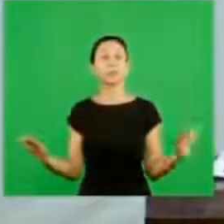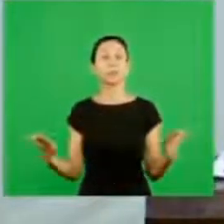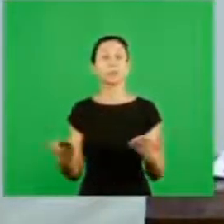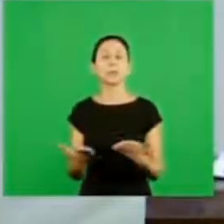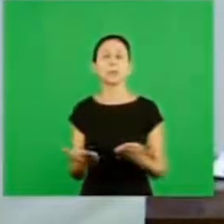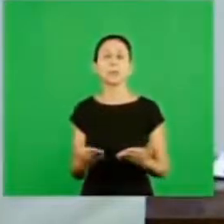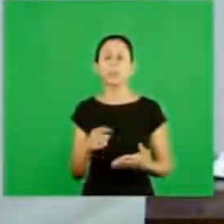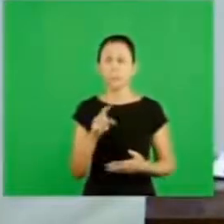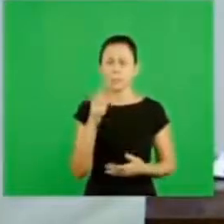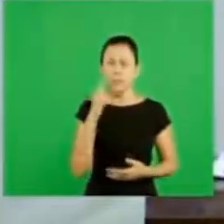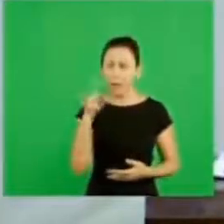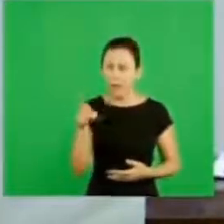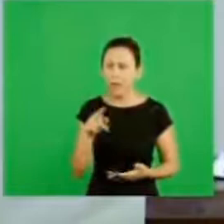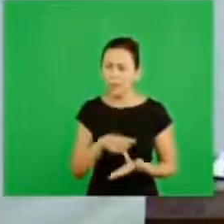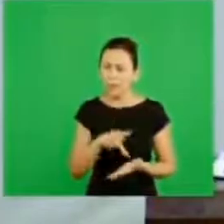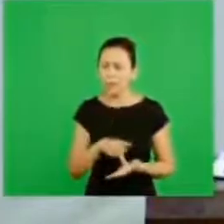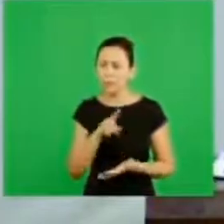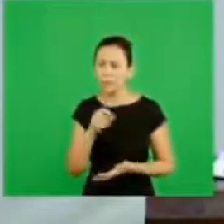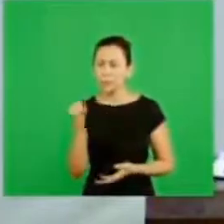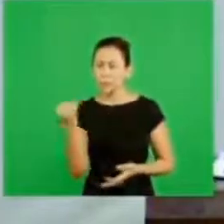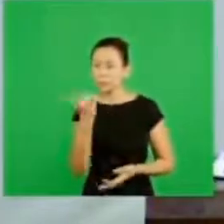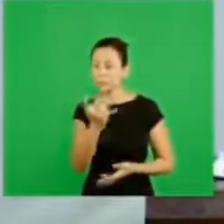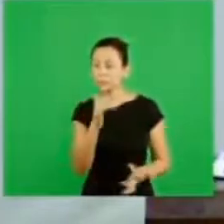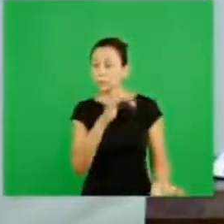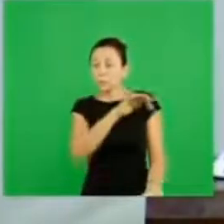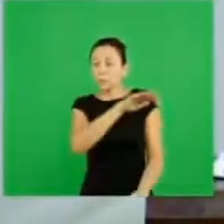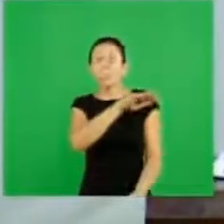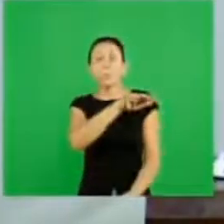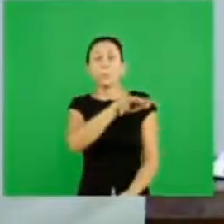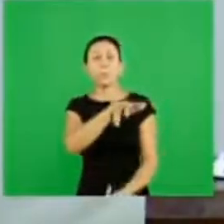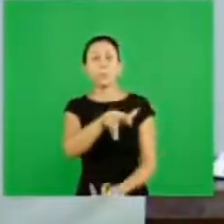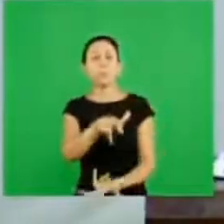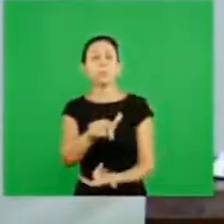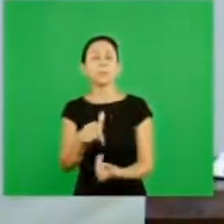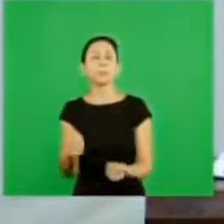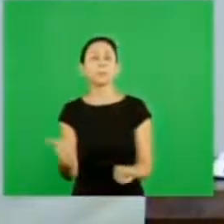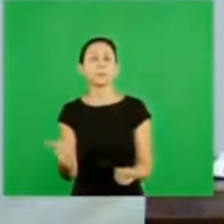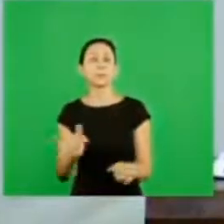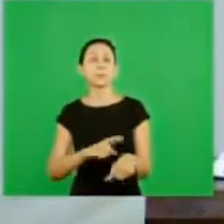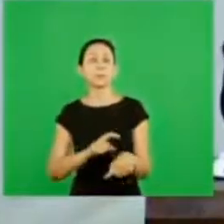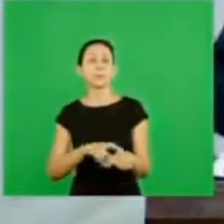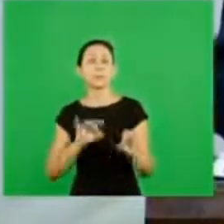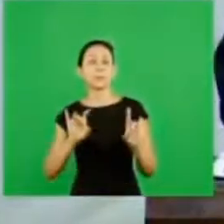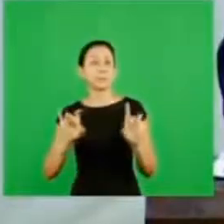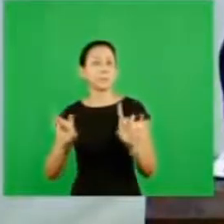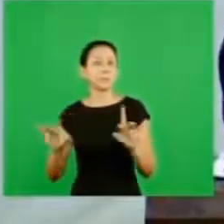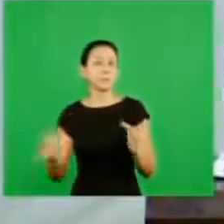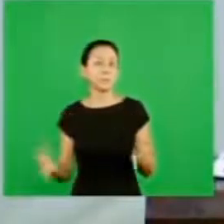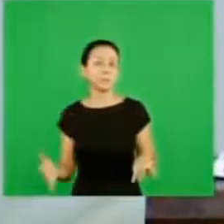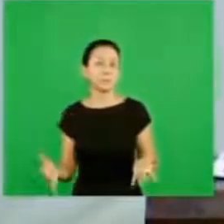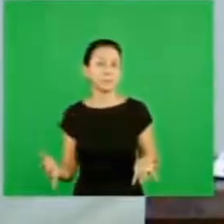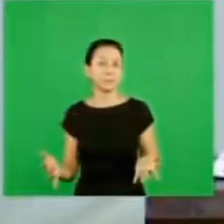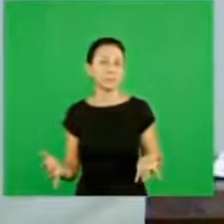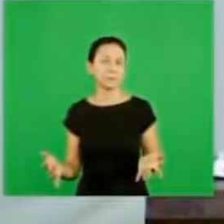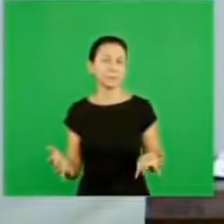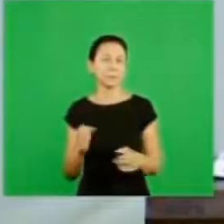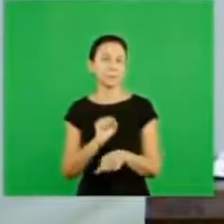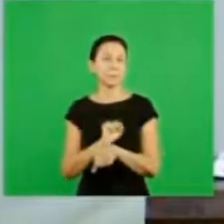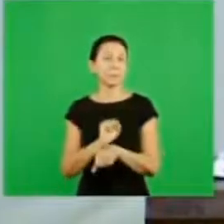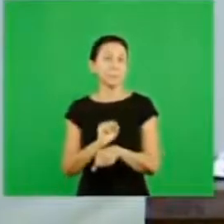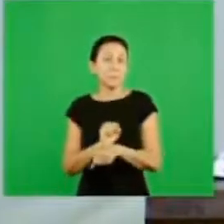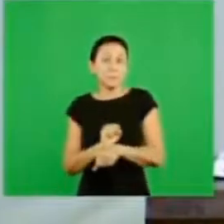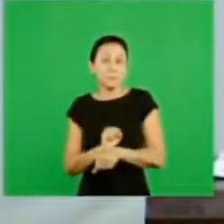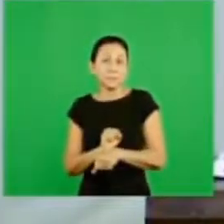started to say concerning the times that we lived in. This exists, so we have to say to the world that we are in